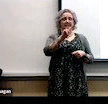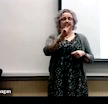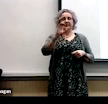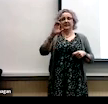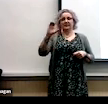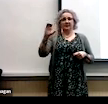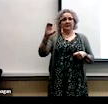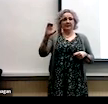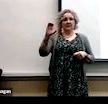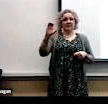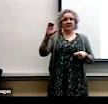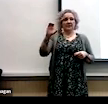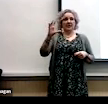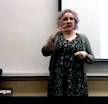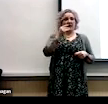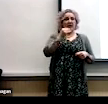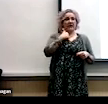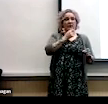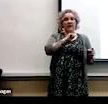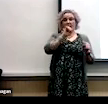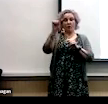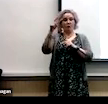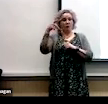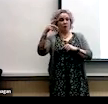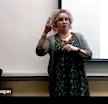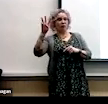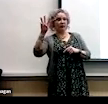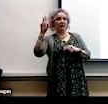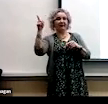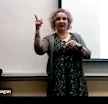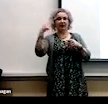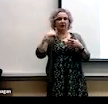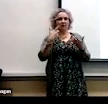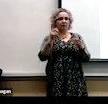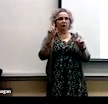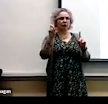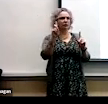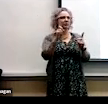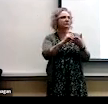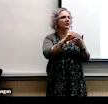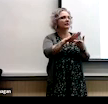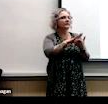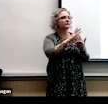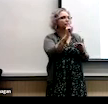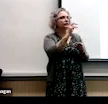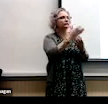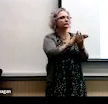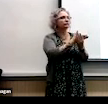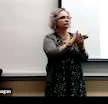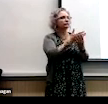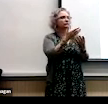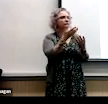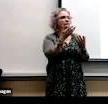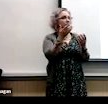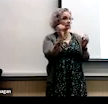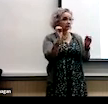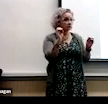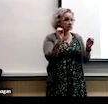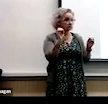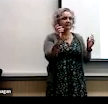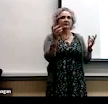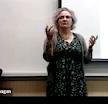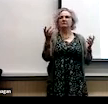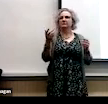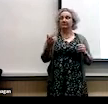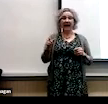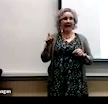turn 18, and whatever notes they had at Thames Valley are now lost to me unless I get a physical copy of them and bring them over. And I work in both